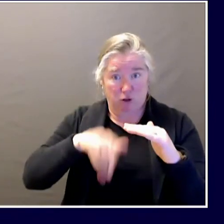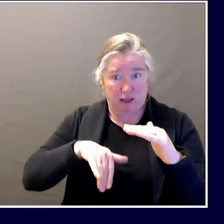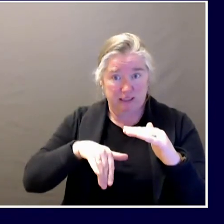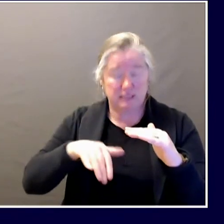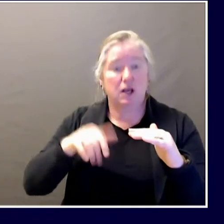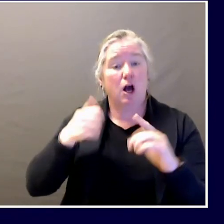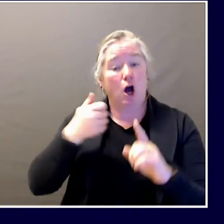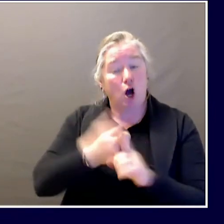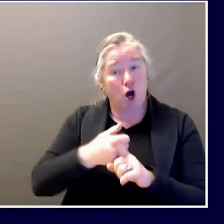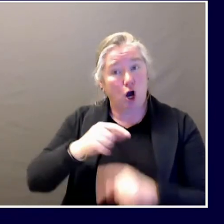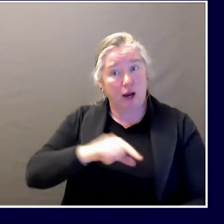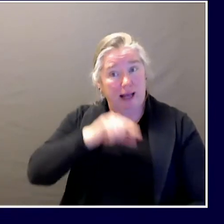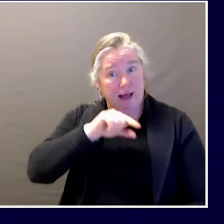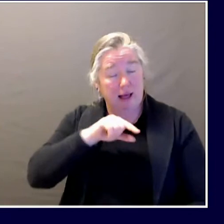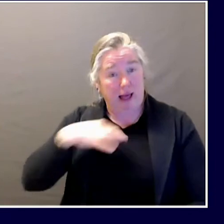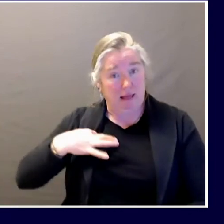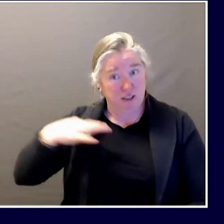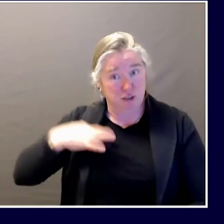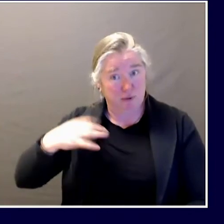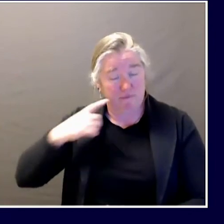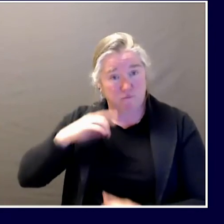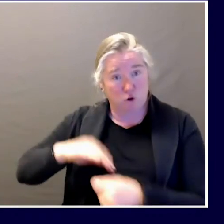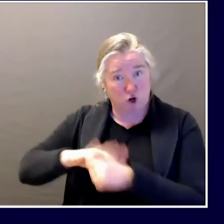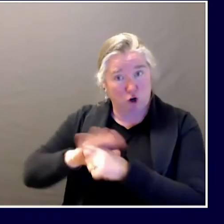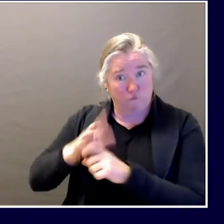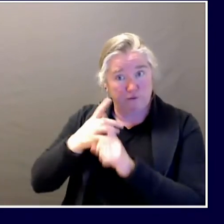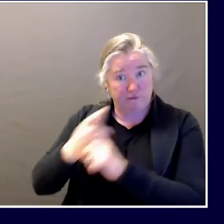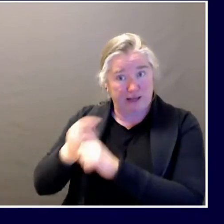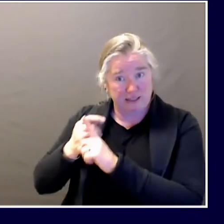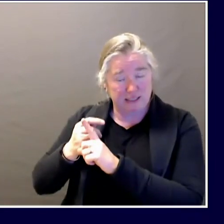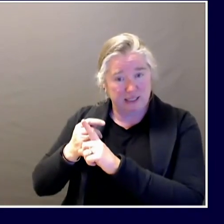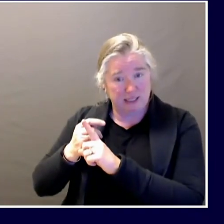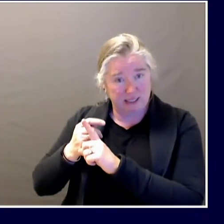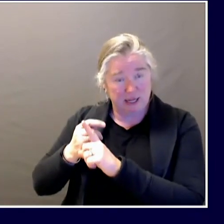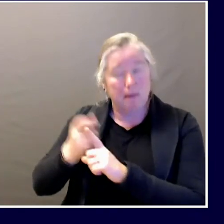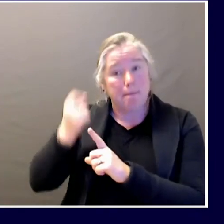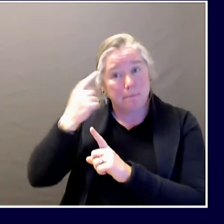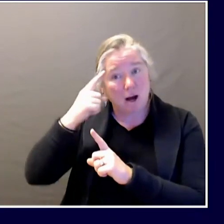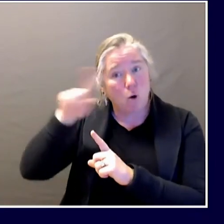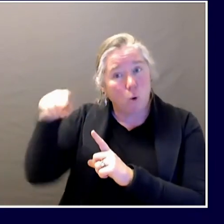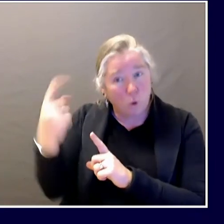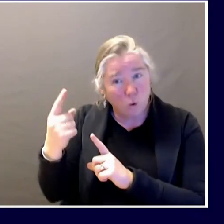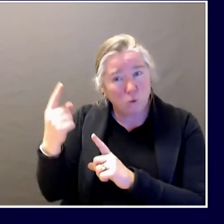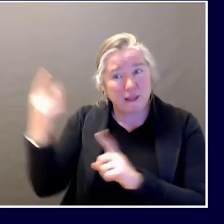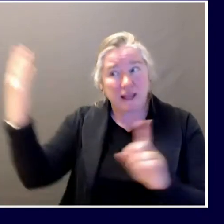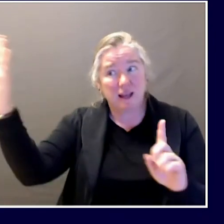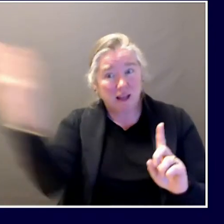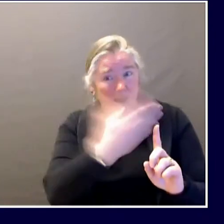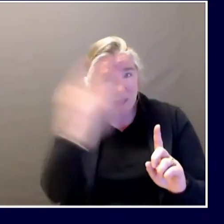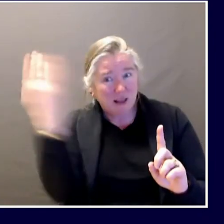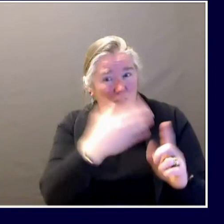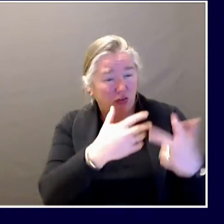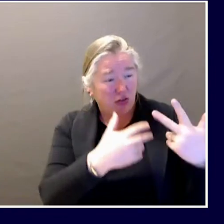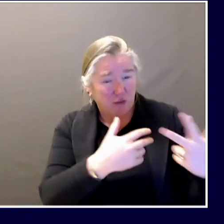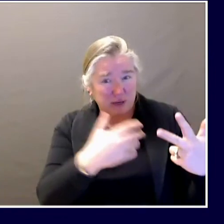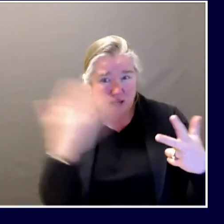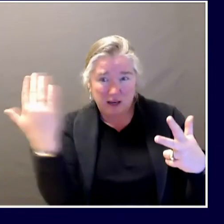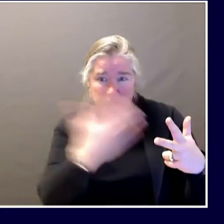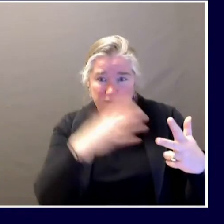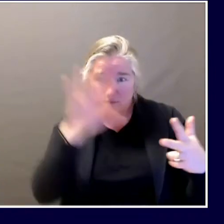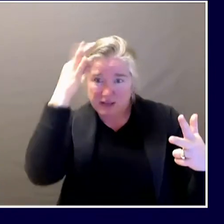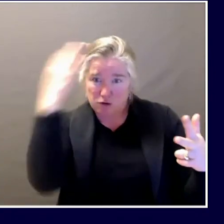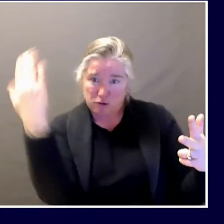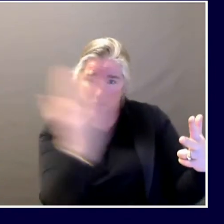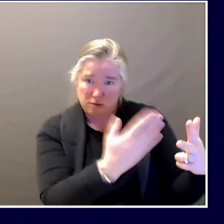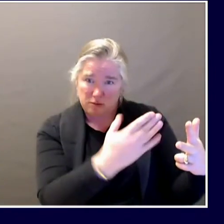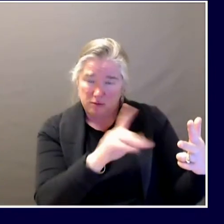for COVID vaccines in Maine, but only through those pharmacies that are part of the federal government vaccine allocation. So I guess